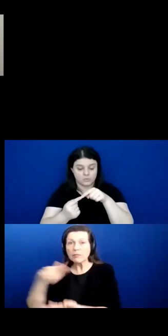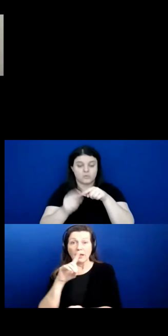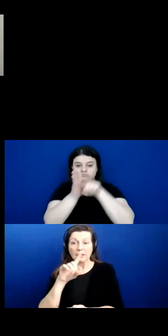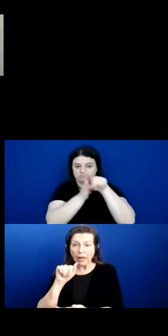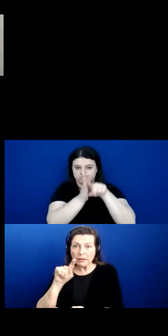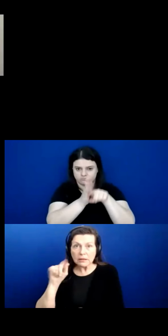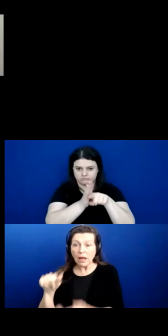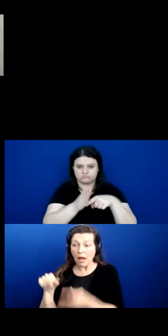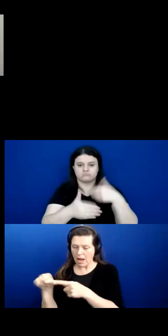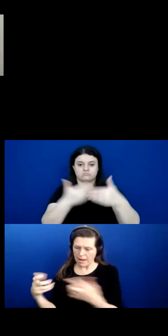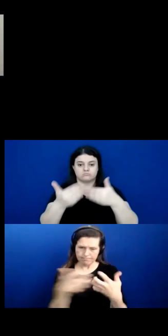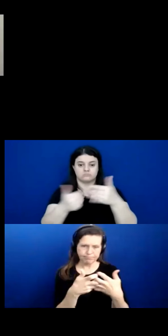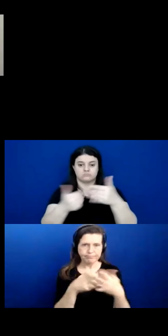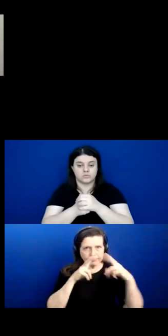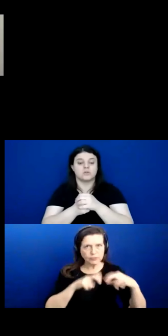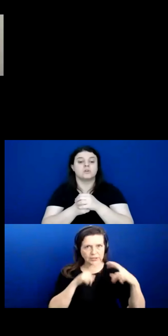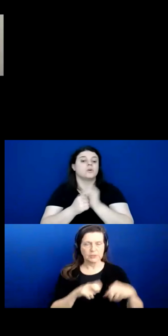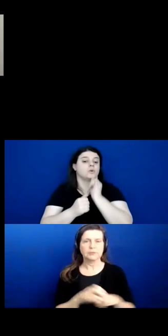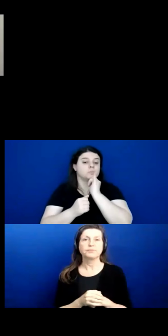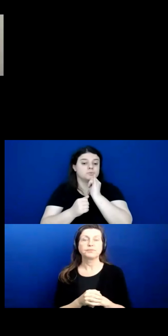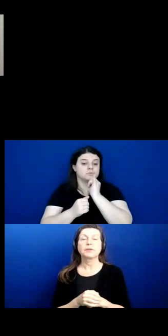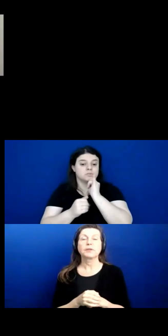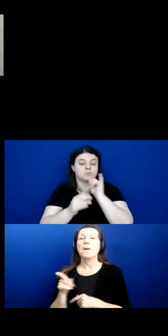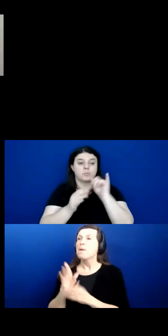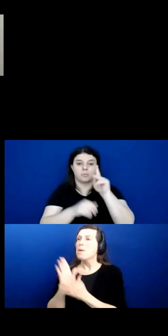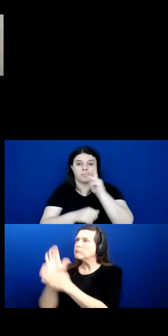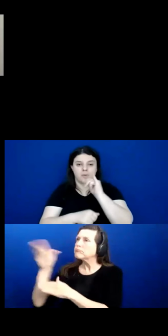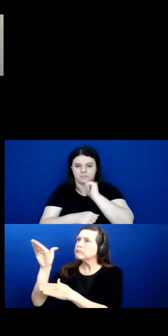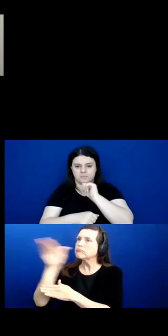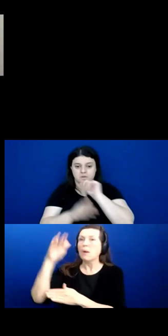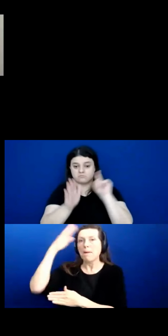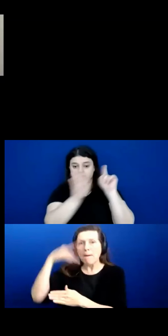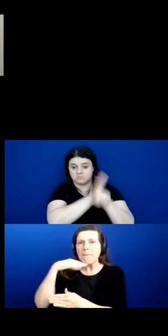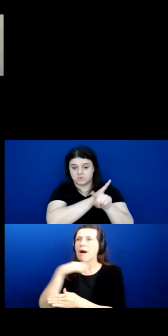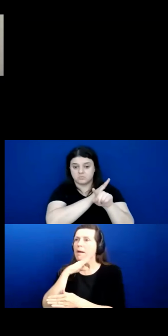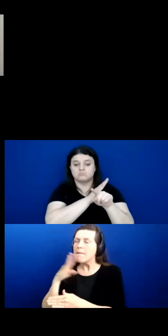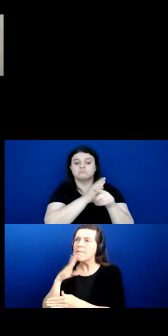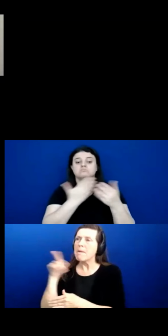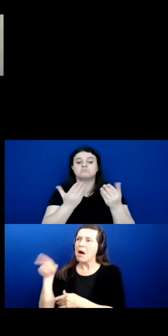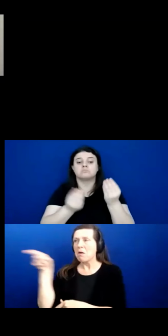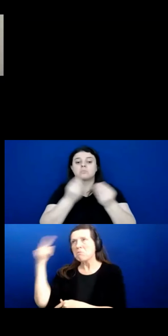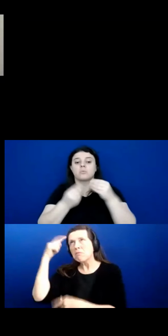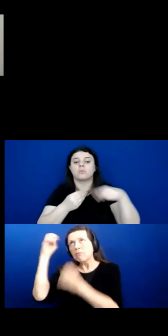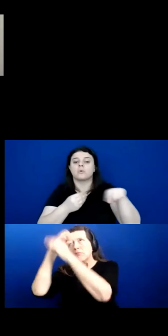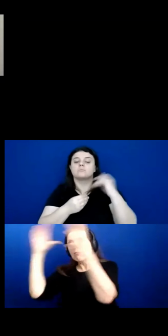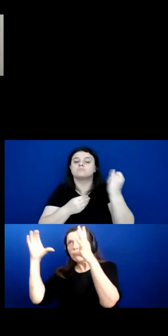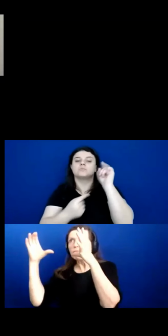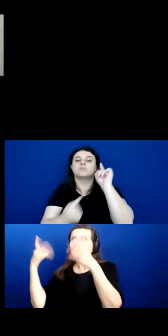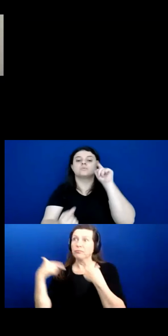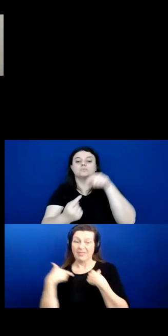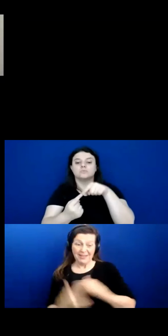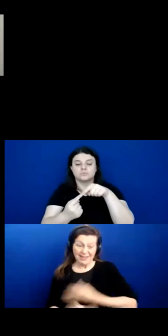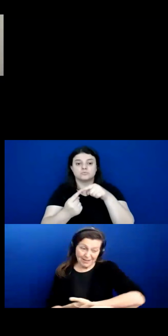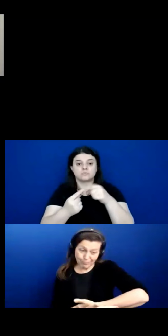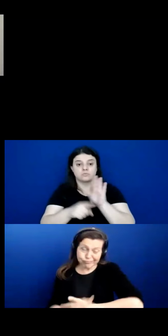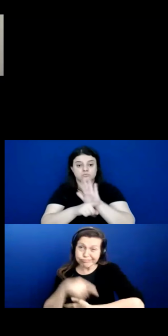purposes. They ask parents to formulate what they thought were relevant goals to achieve for an early intervention program